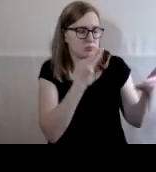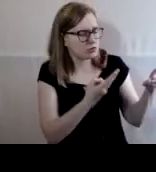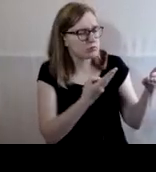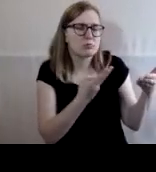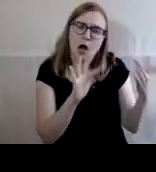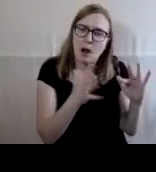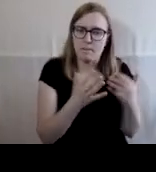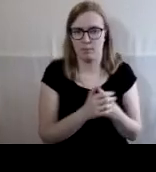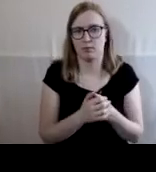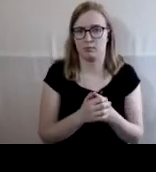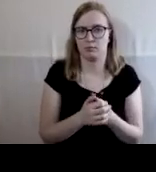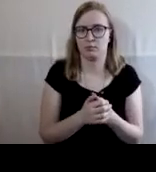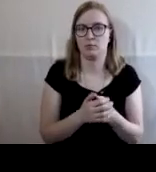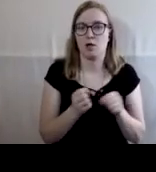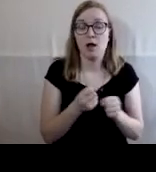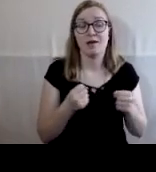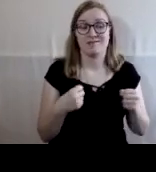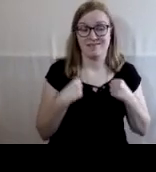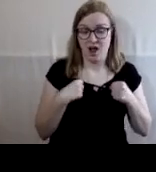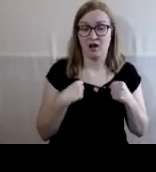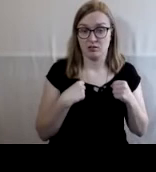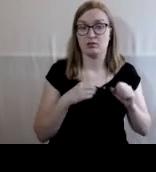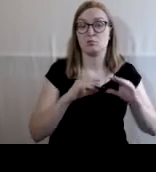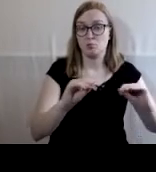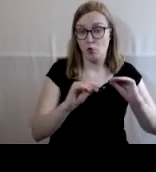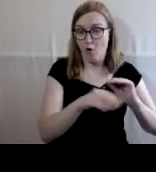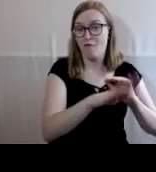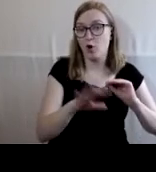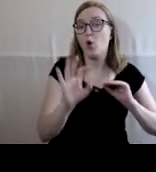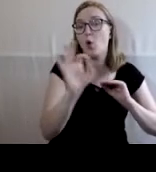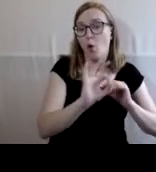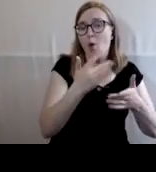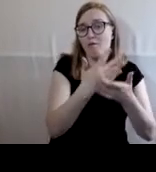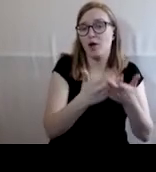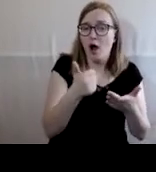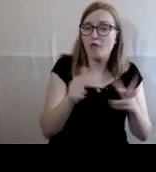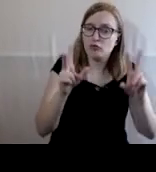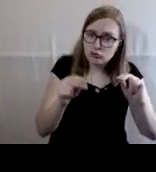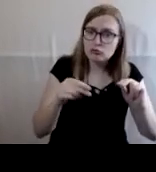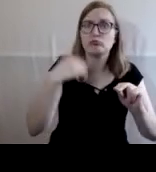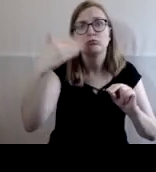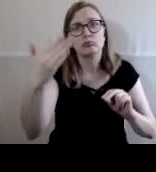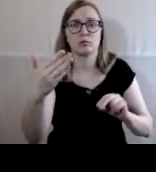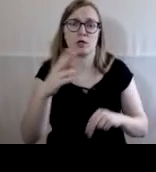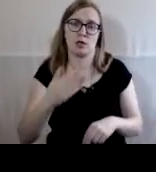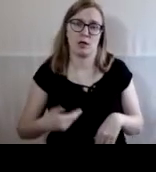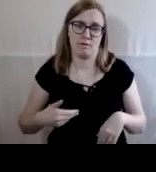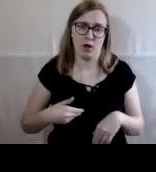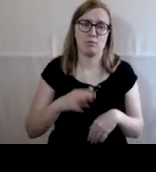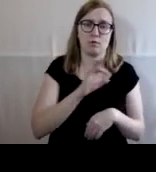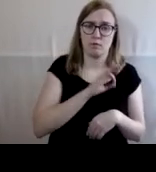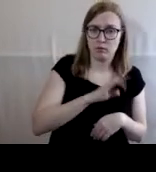the most and that they leave with in-depth knowledge, skills and understanding, and therefore anything that's